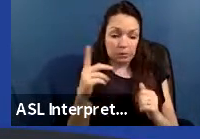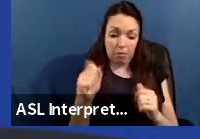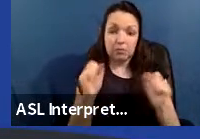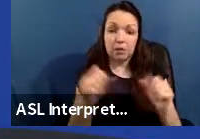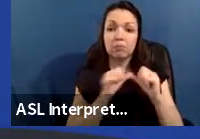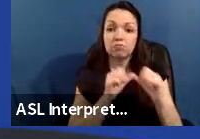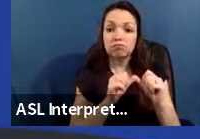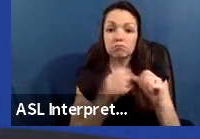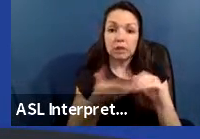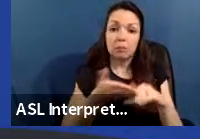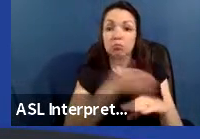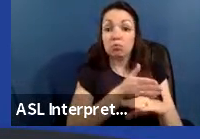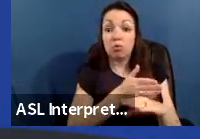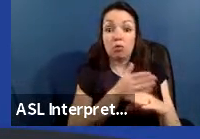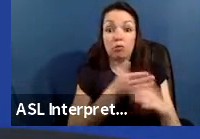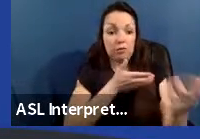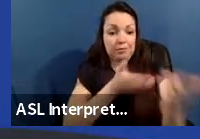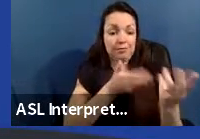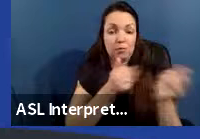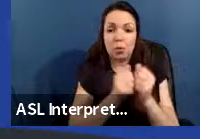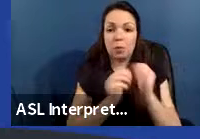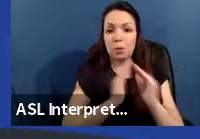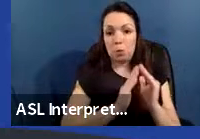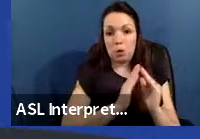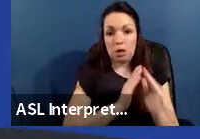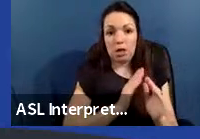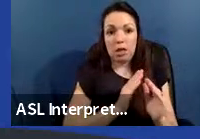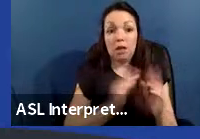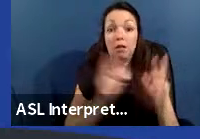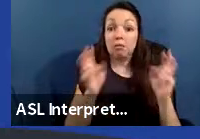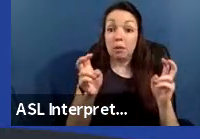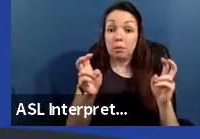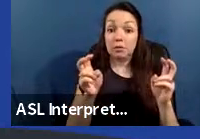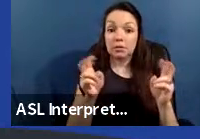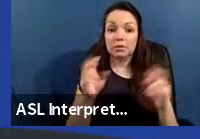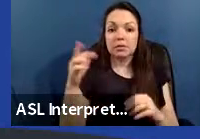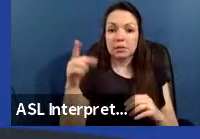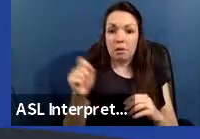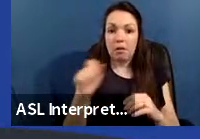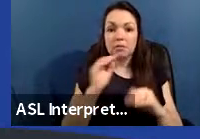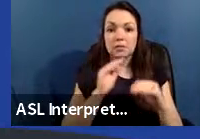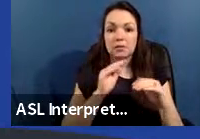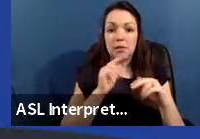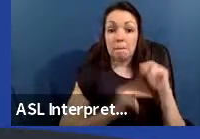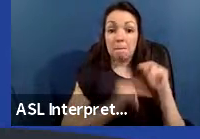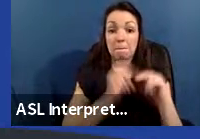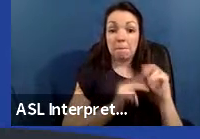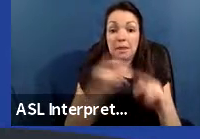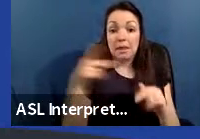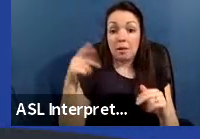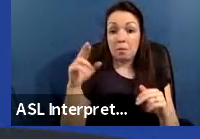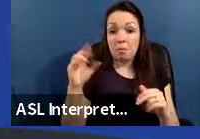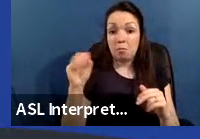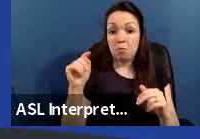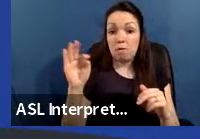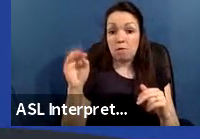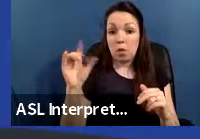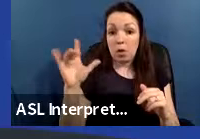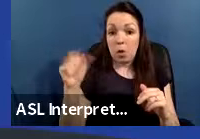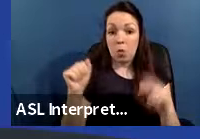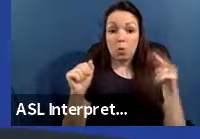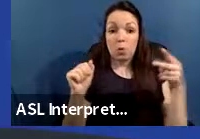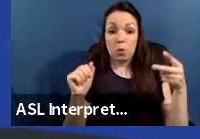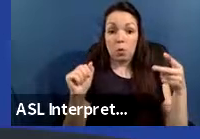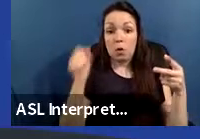community engagement. Our topics for discussion are the CPS building portfolio, understanding CPS